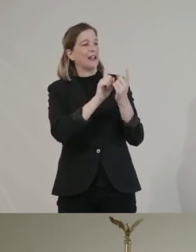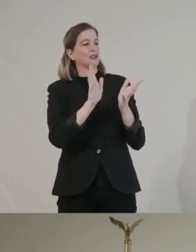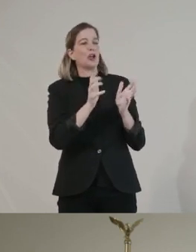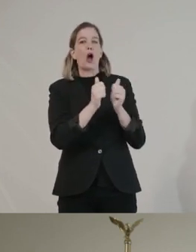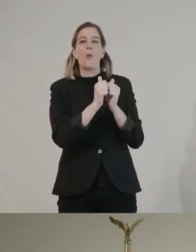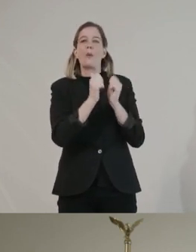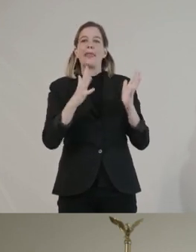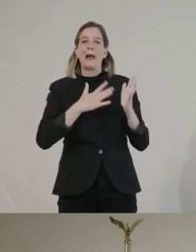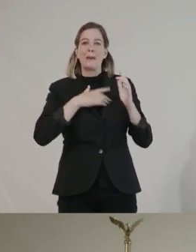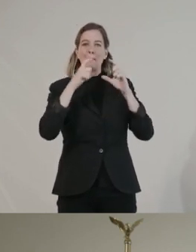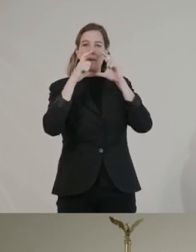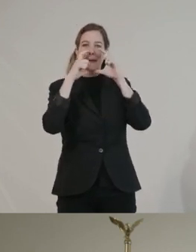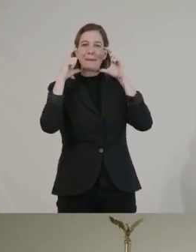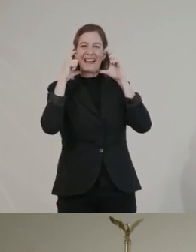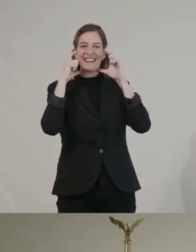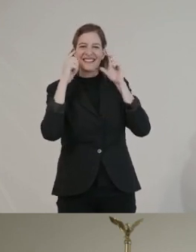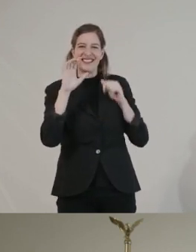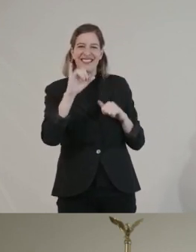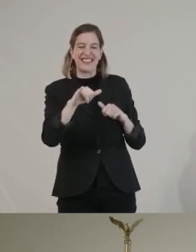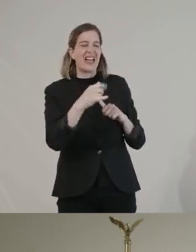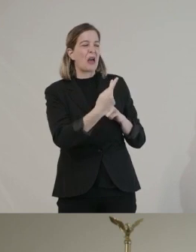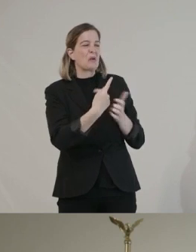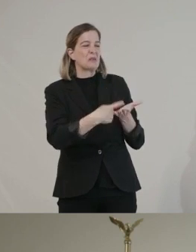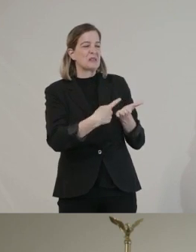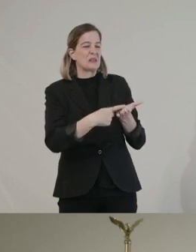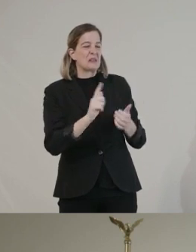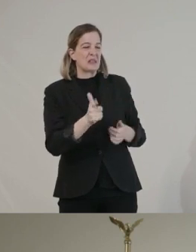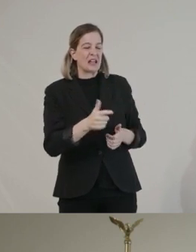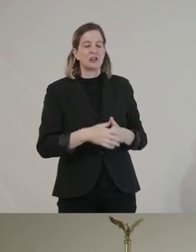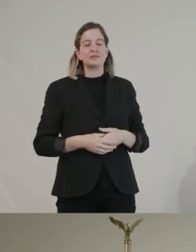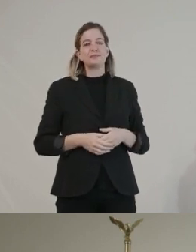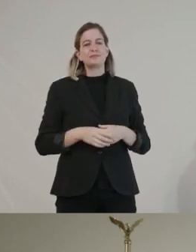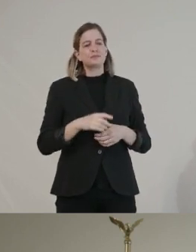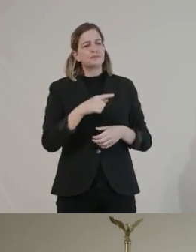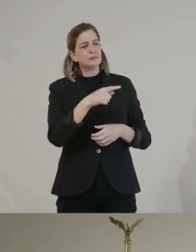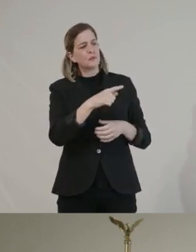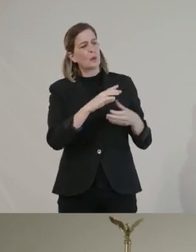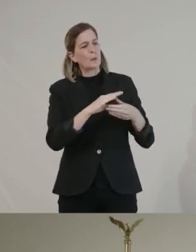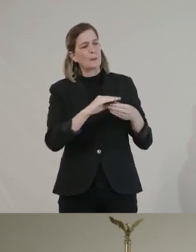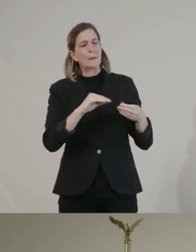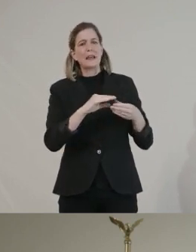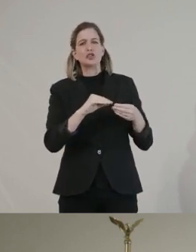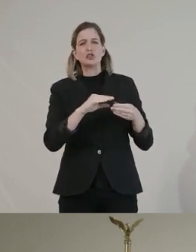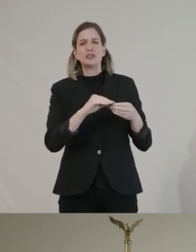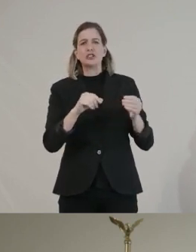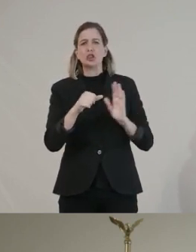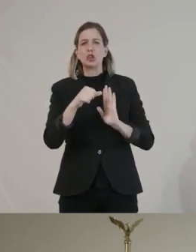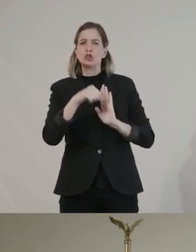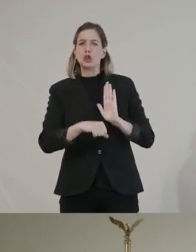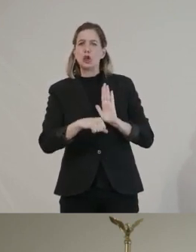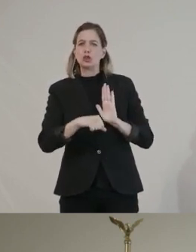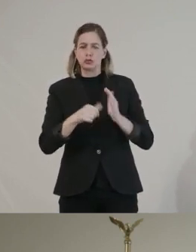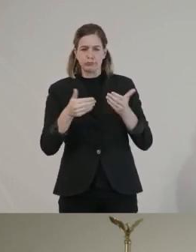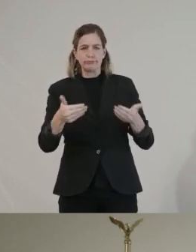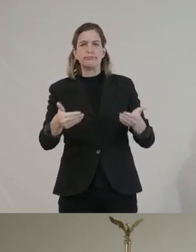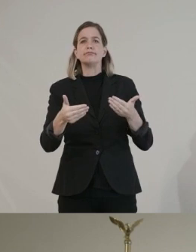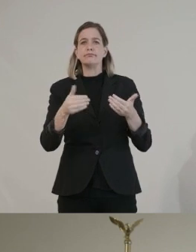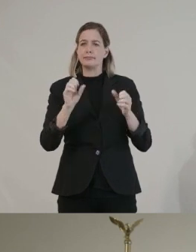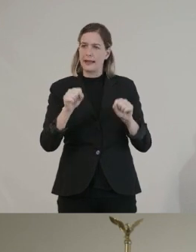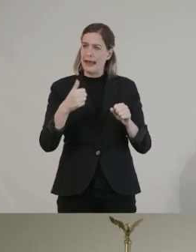headline is about the outpatient surgery and the May 1st deadline. But it seems to me, given the numbers that we've